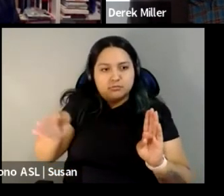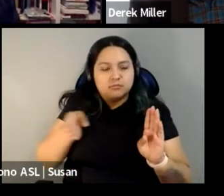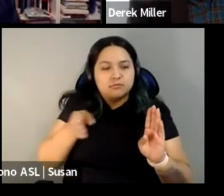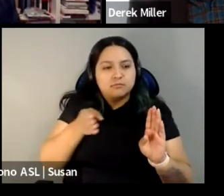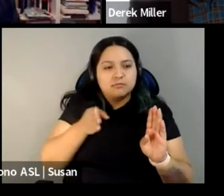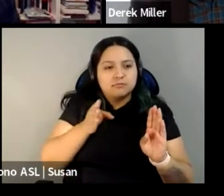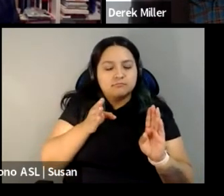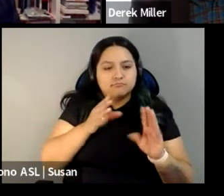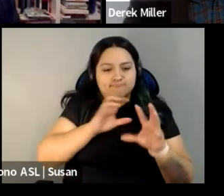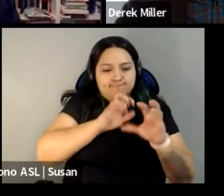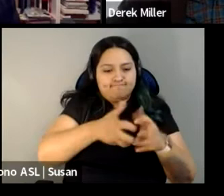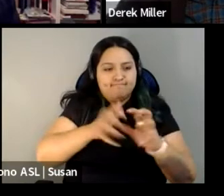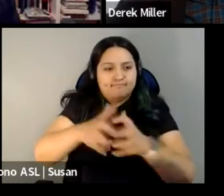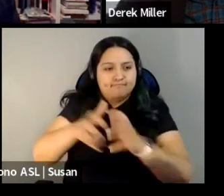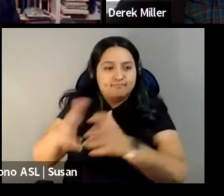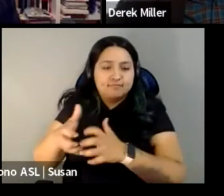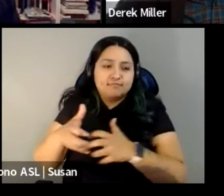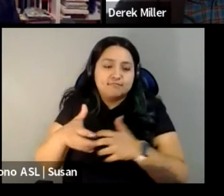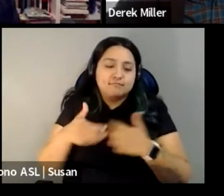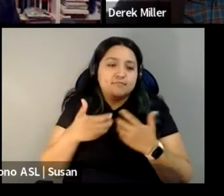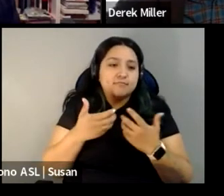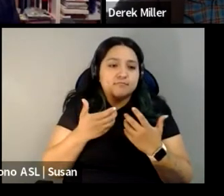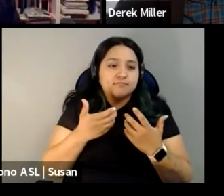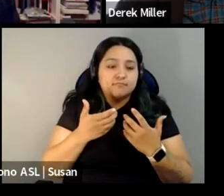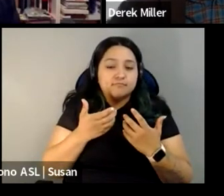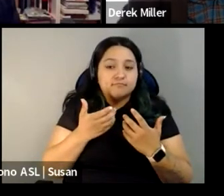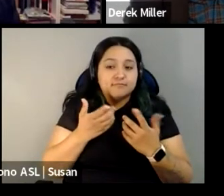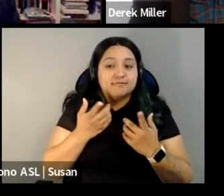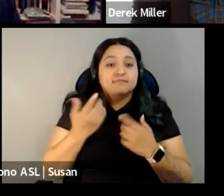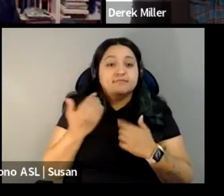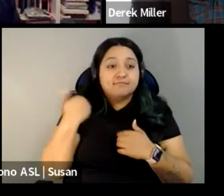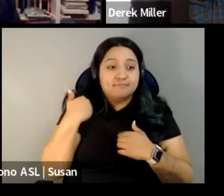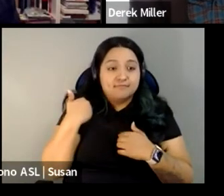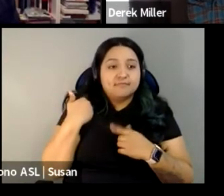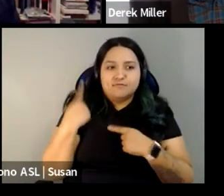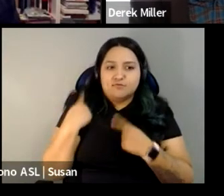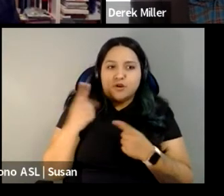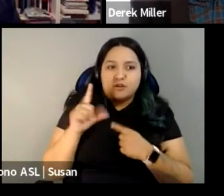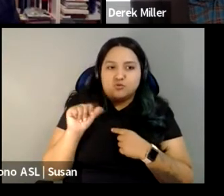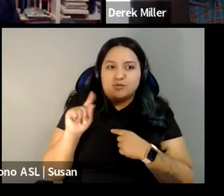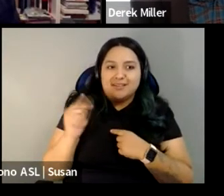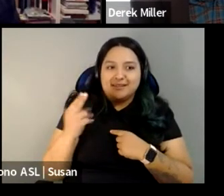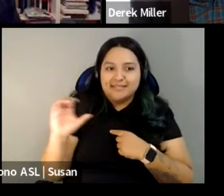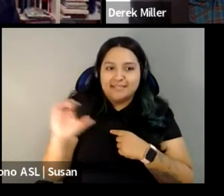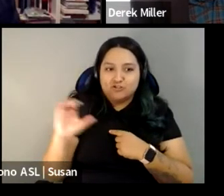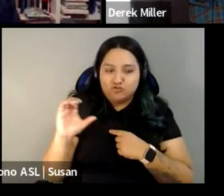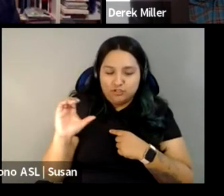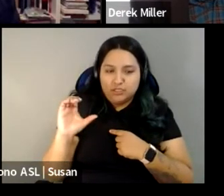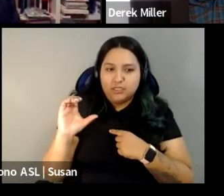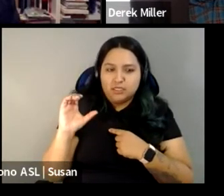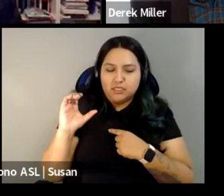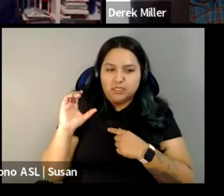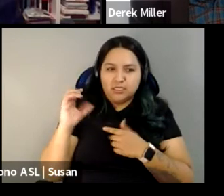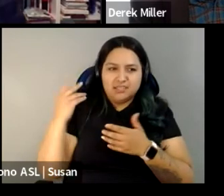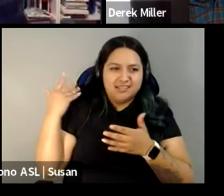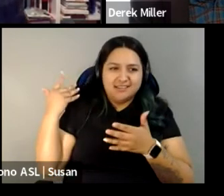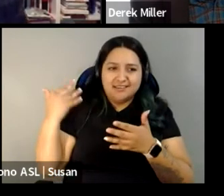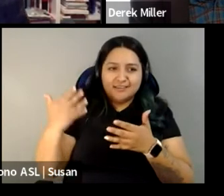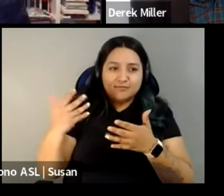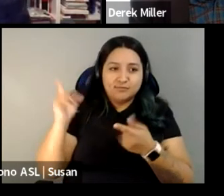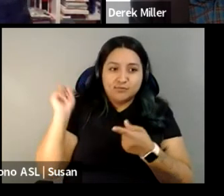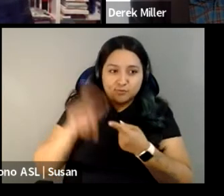across individuals across the 20th century is astounding, all the way through to